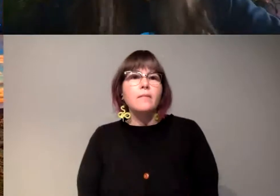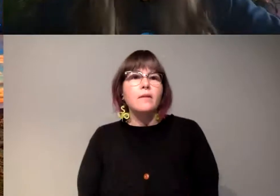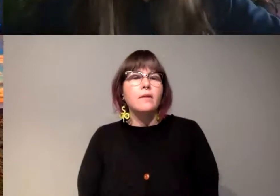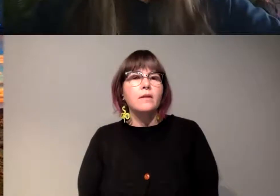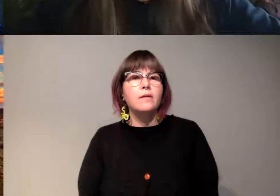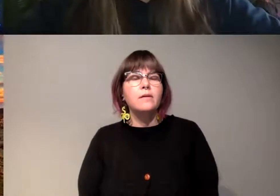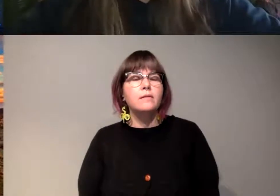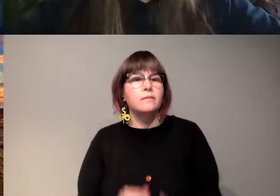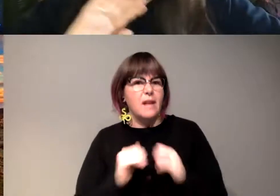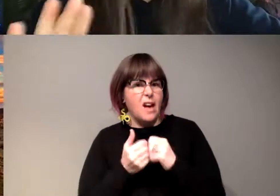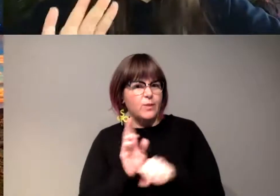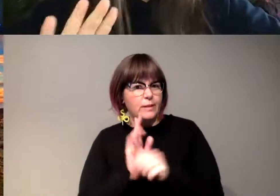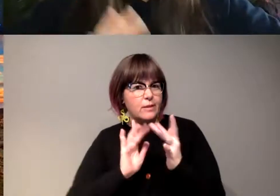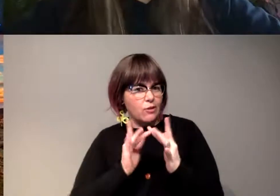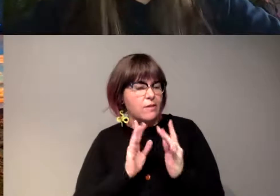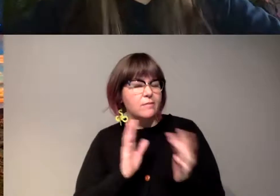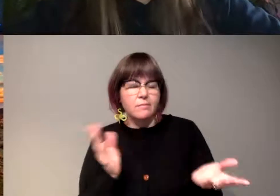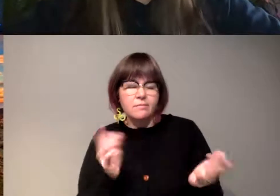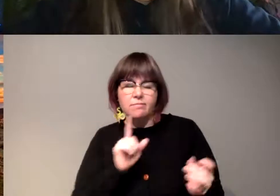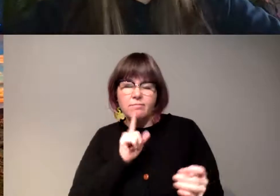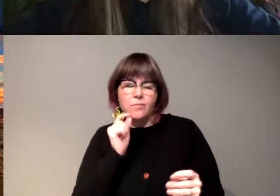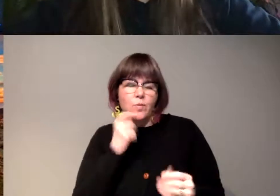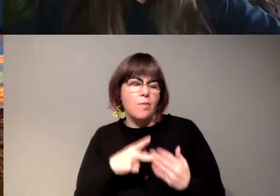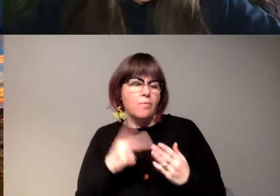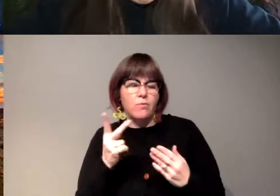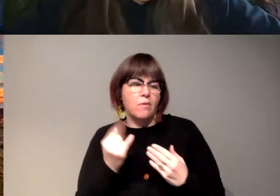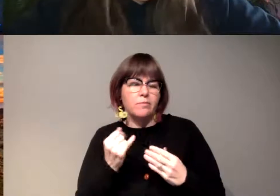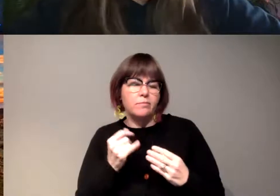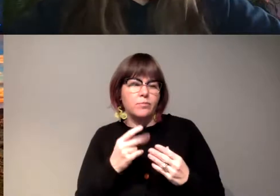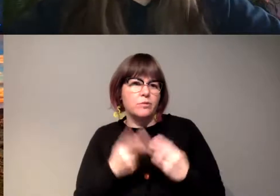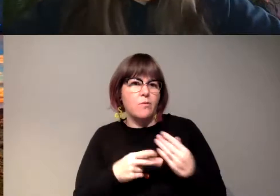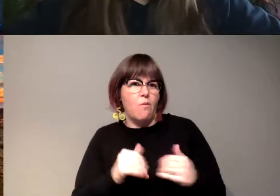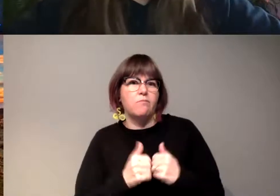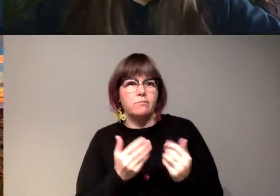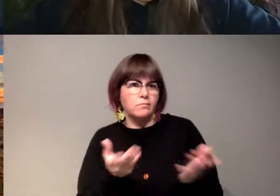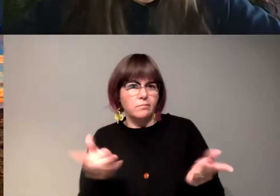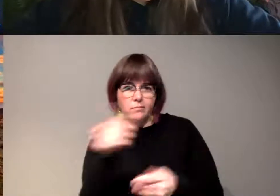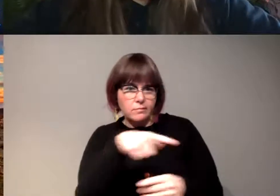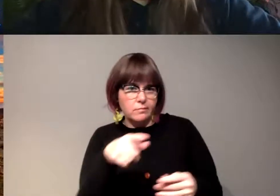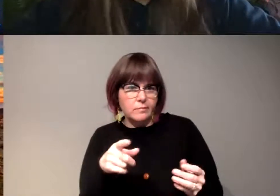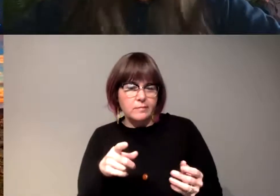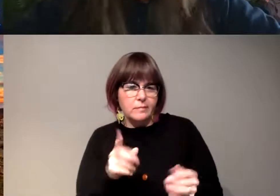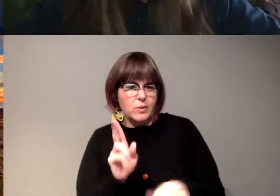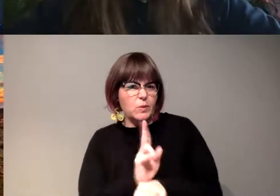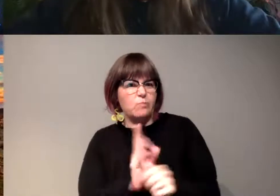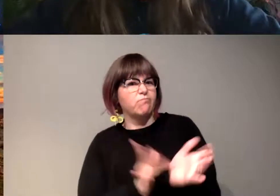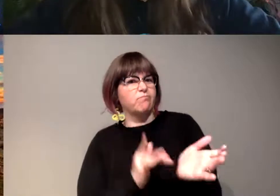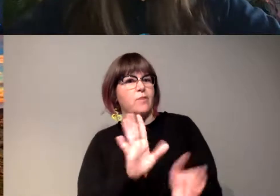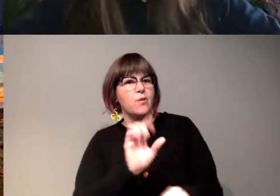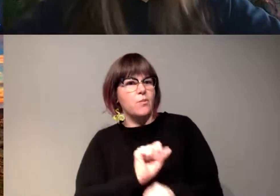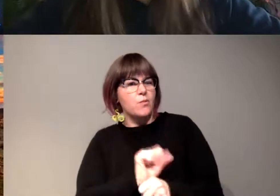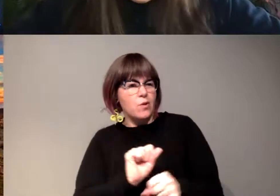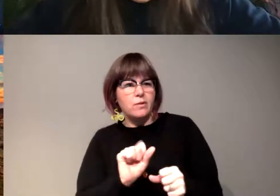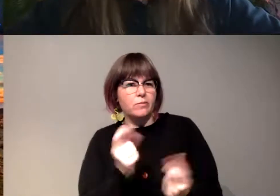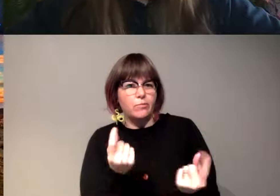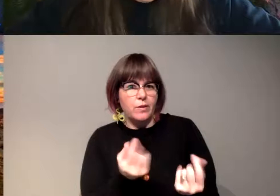using the internet. And so it's a really, really cool program. And we hope that you can all get a lot of use out of their work and what they do.